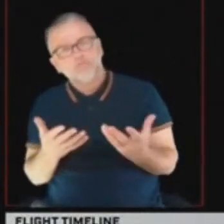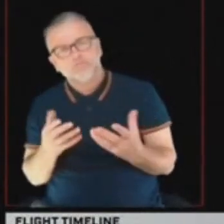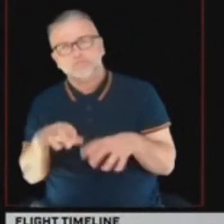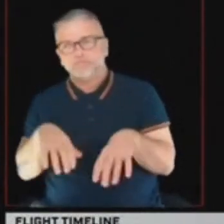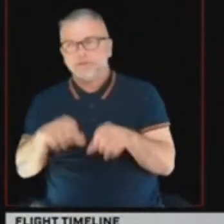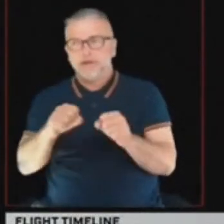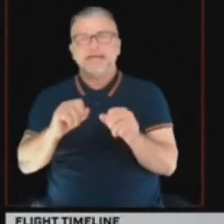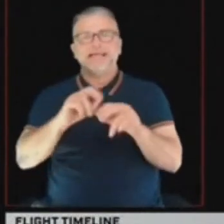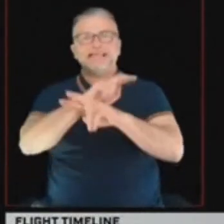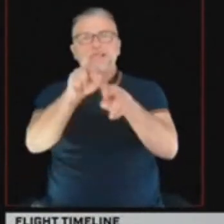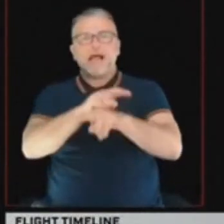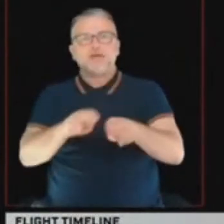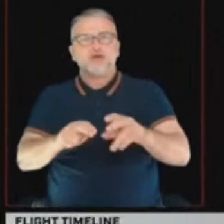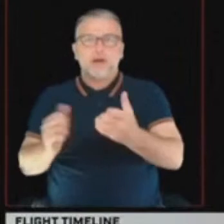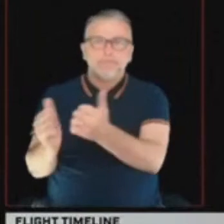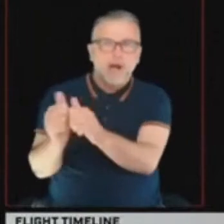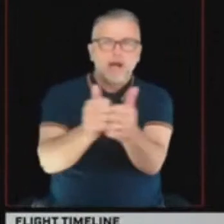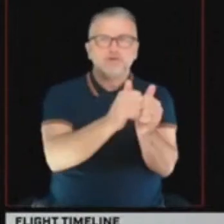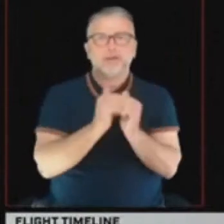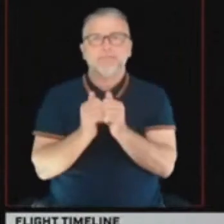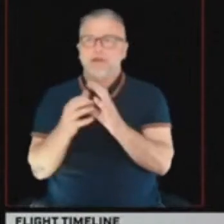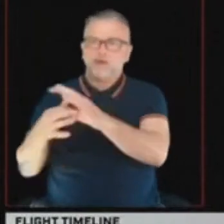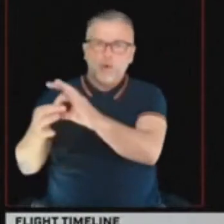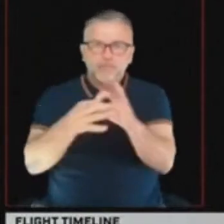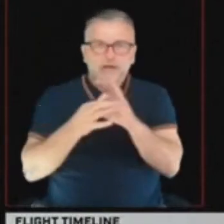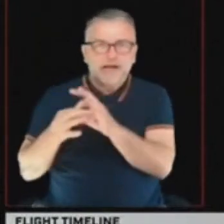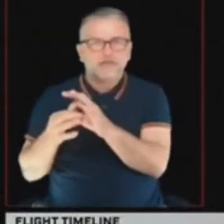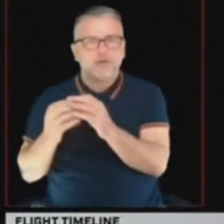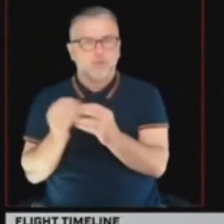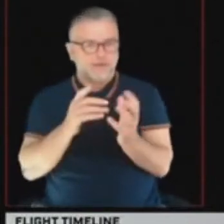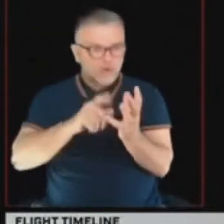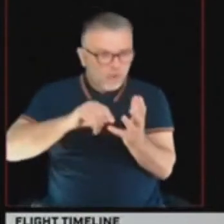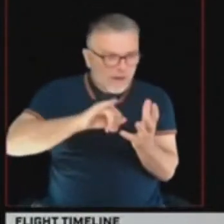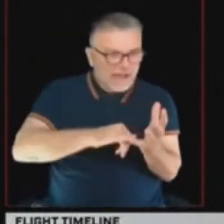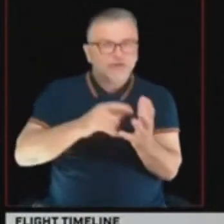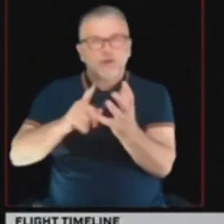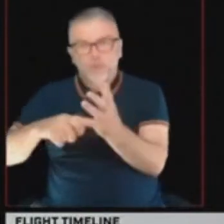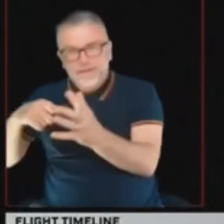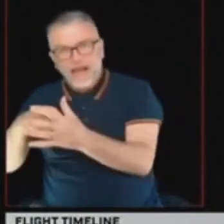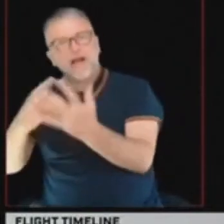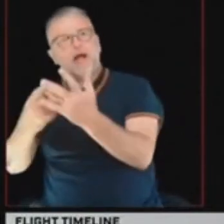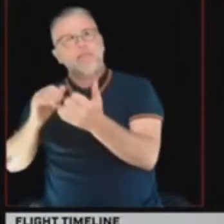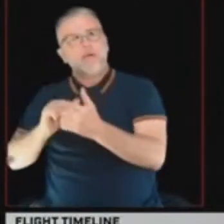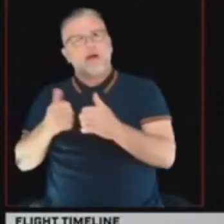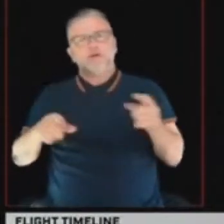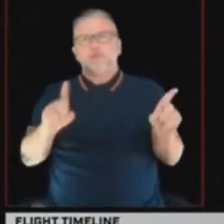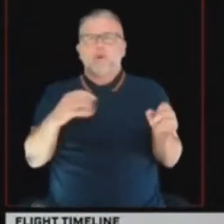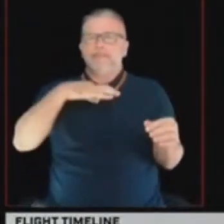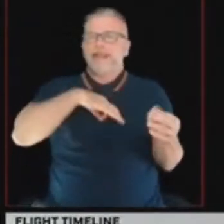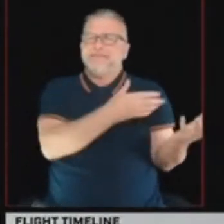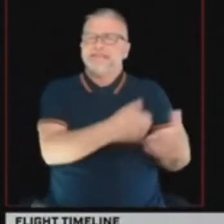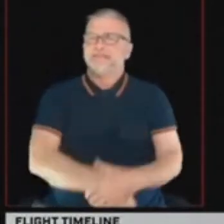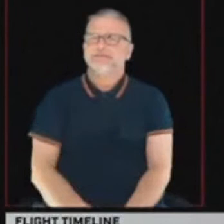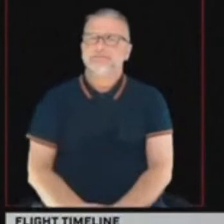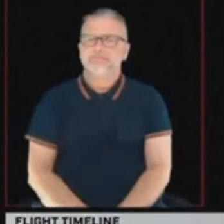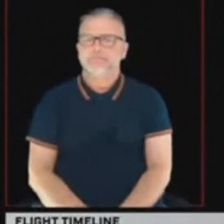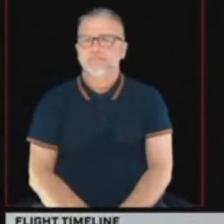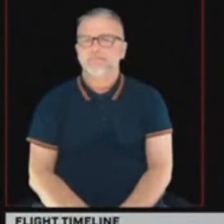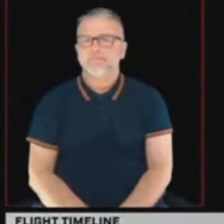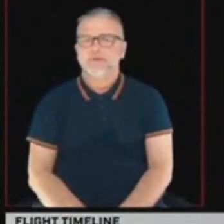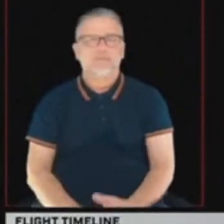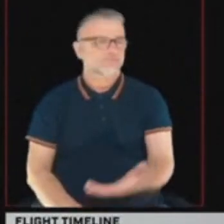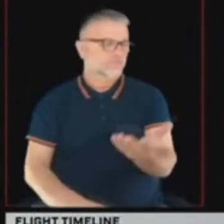international partnerships and interoperability between the US, the UK, and potentially other partners? What are those benefits there? Yeah, you absolutely nailed